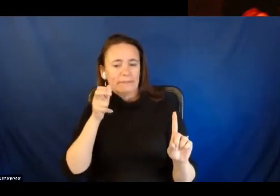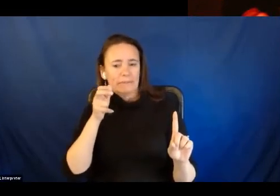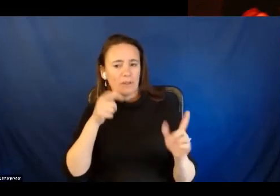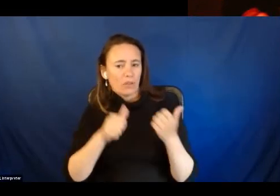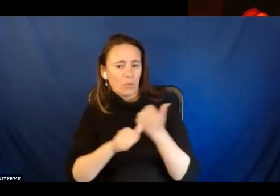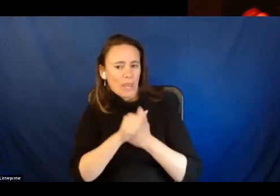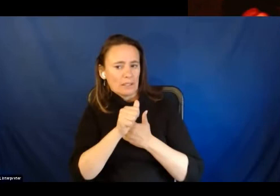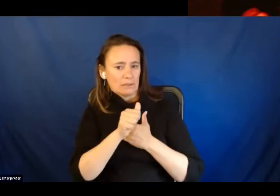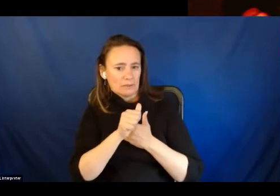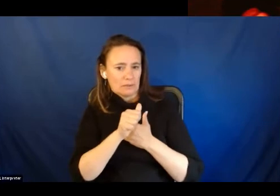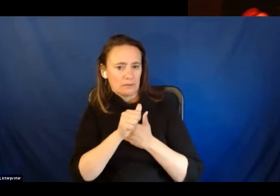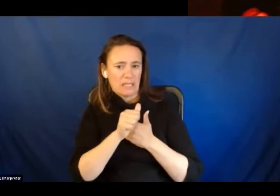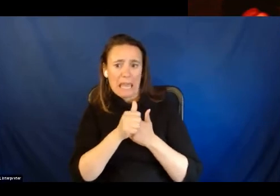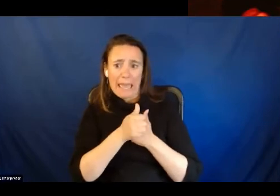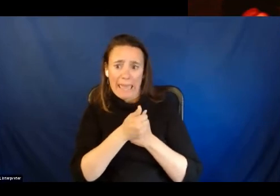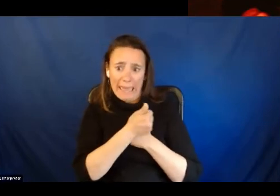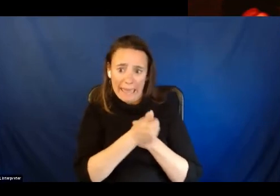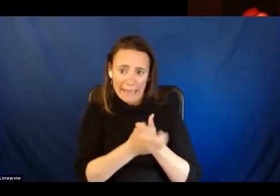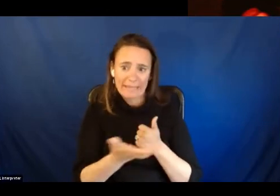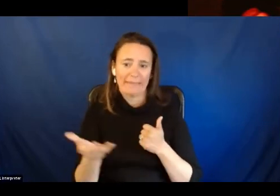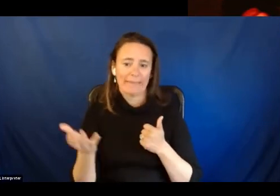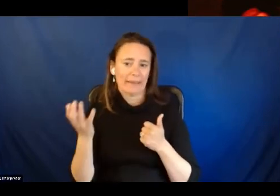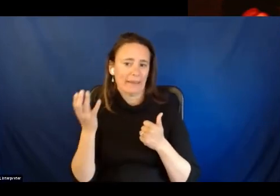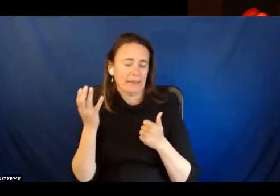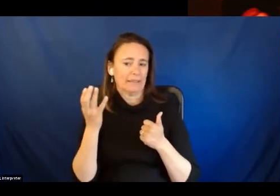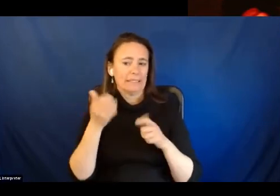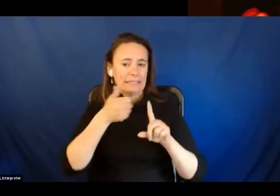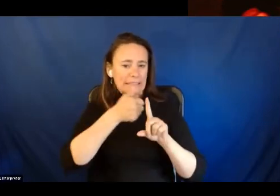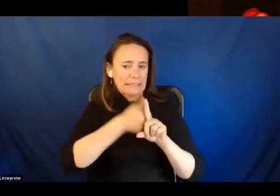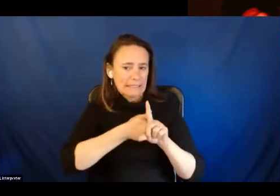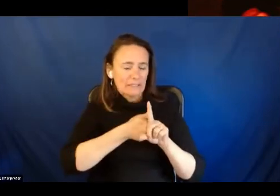be anything, and it's different for every survivor.